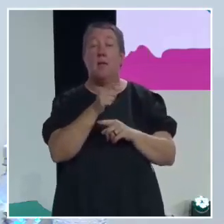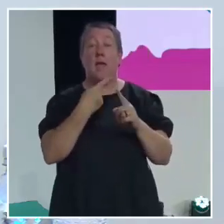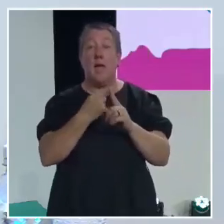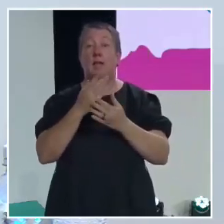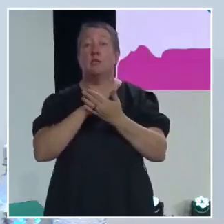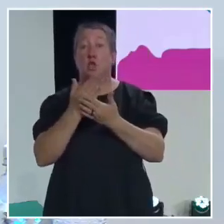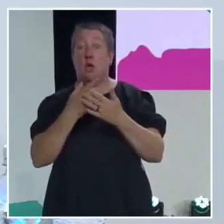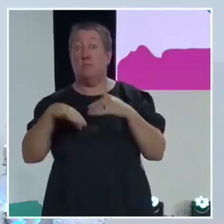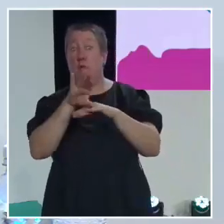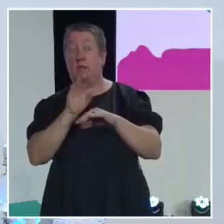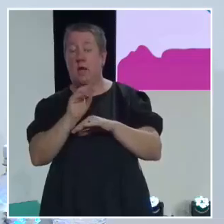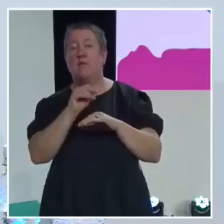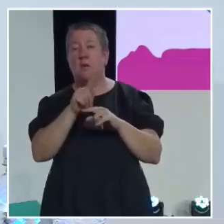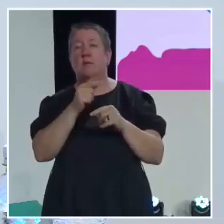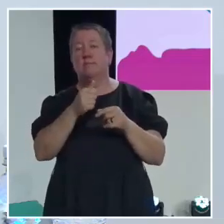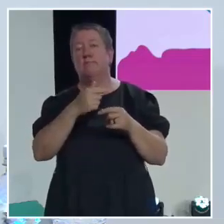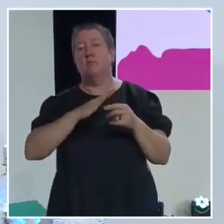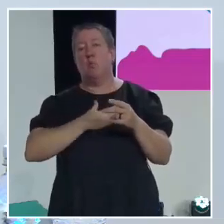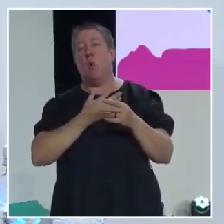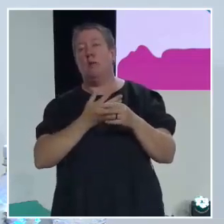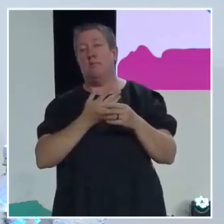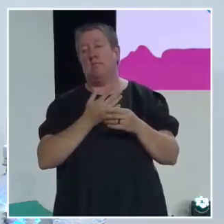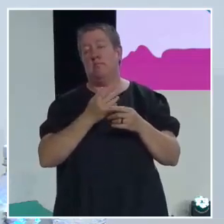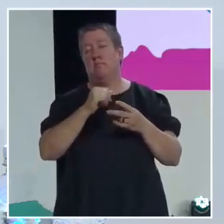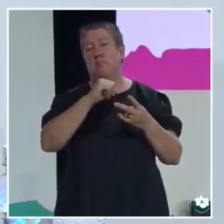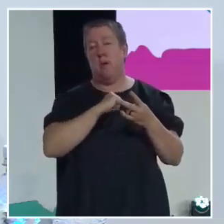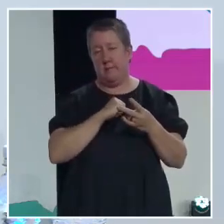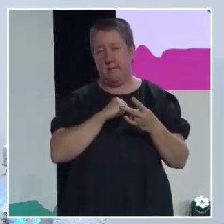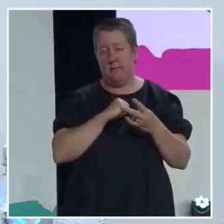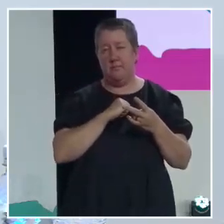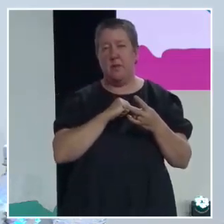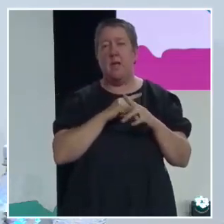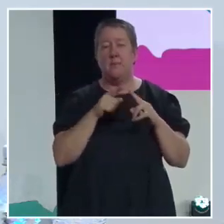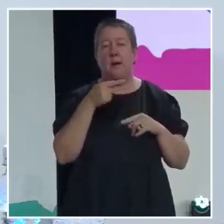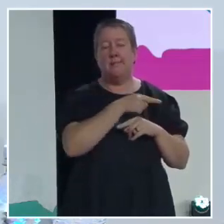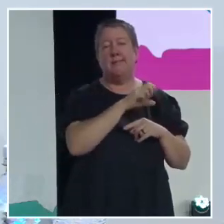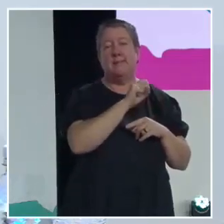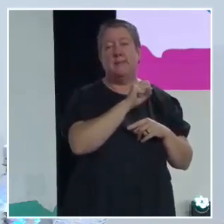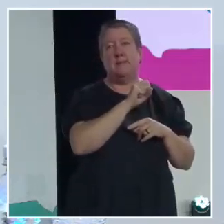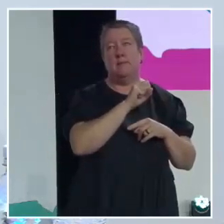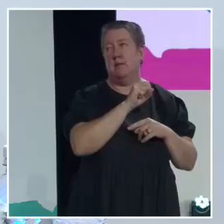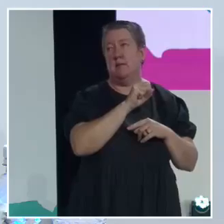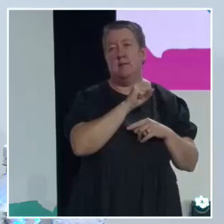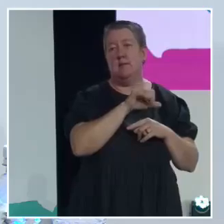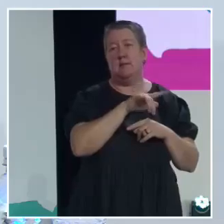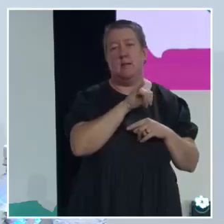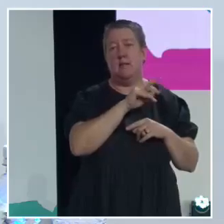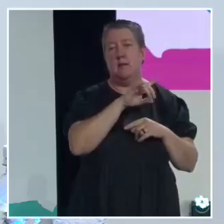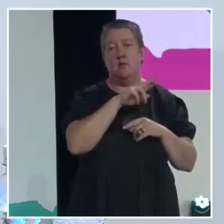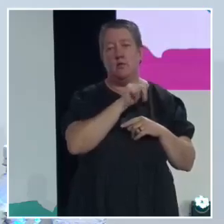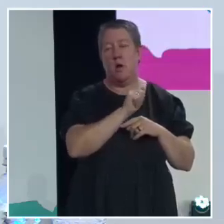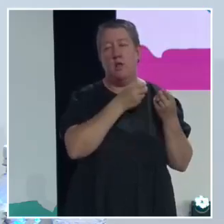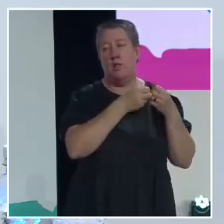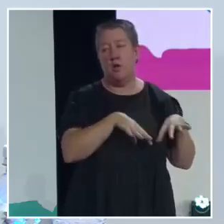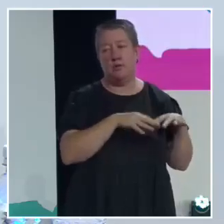90. That difference multiplied by 3 million would have more than paid back the Solyndra loss and the next round of investment. But that requires like a